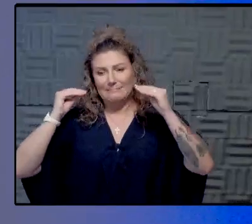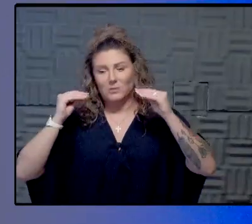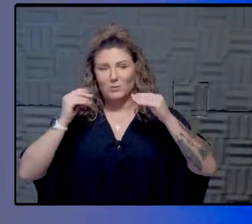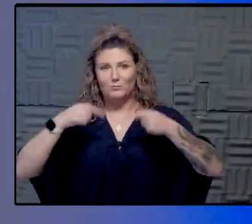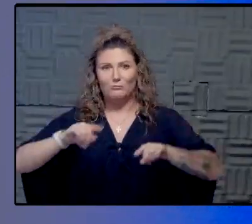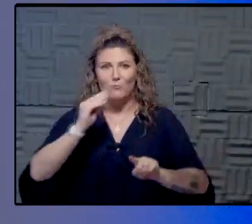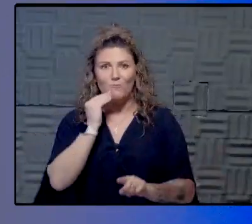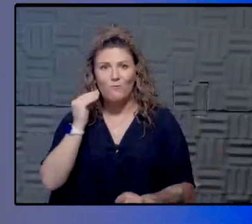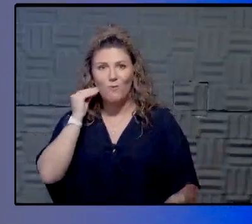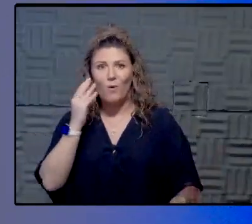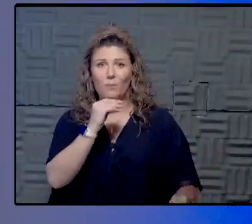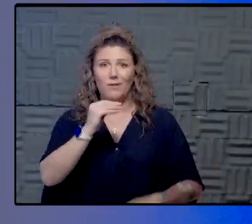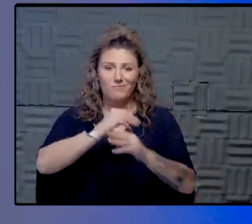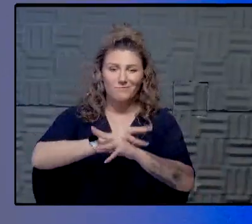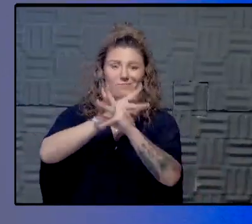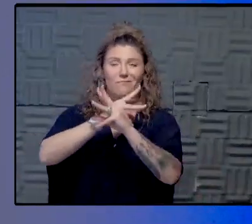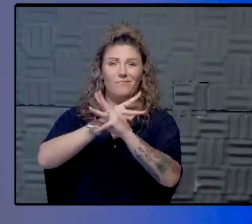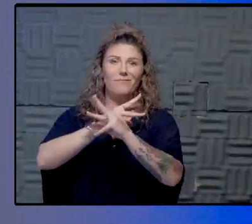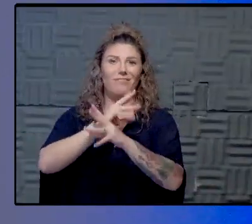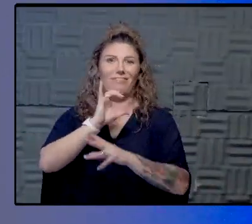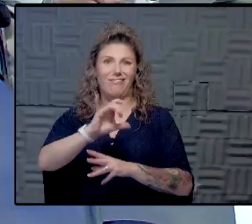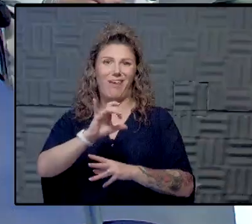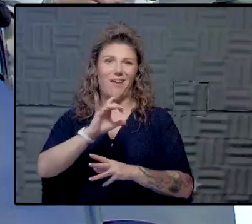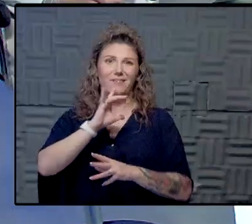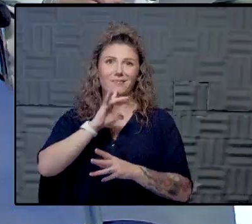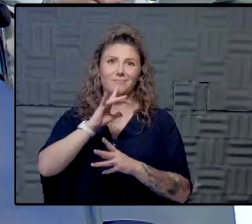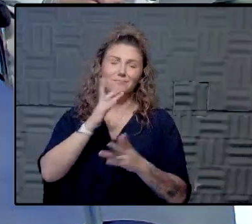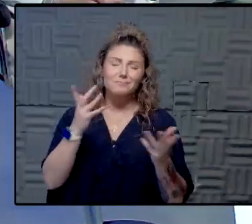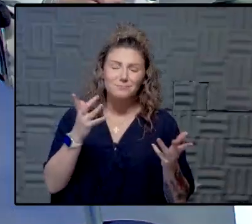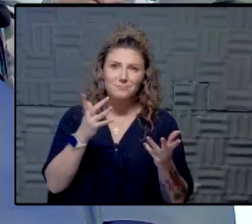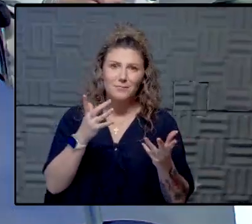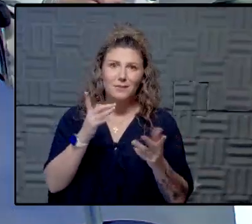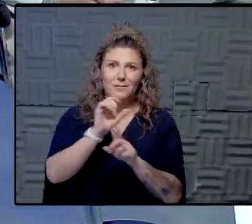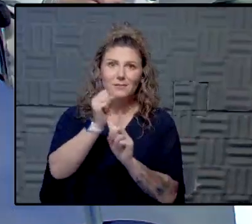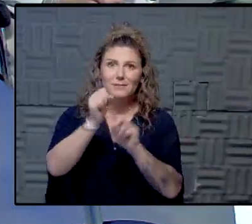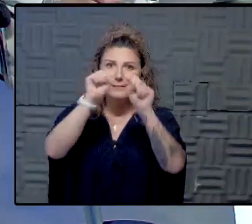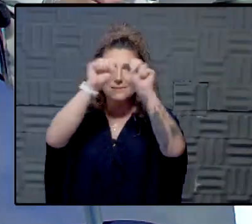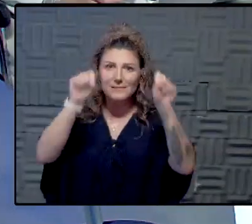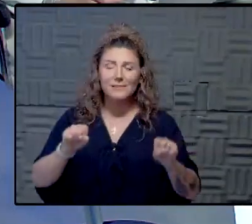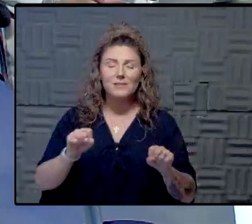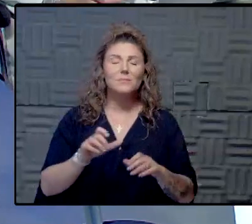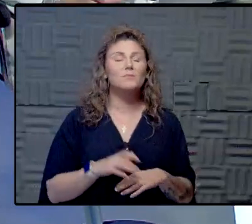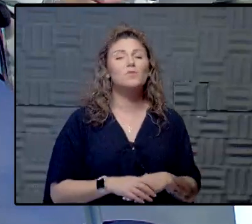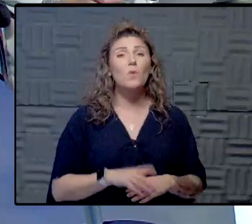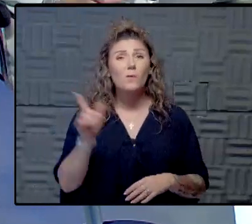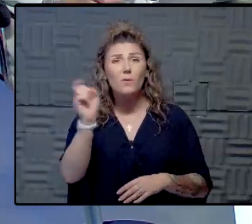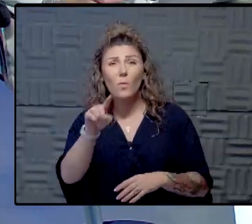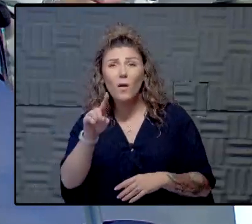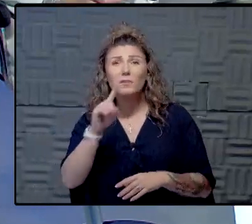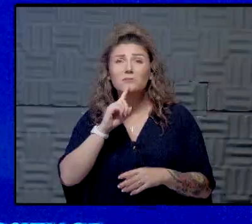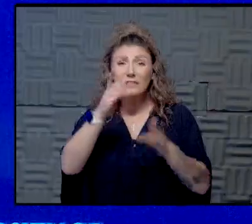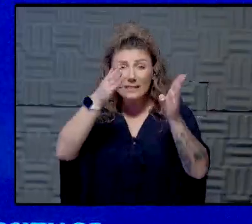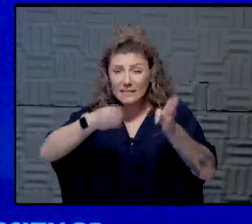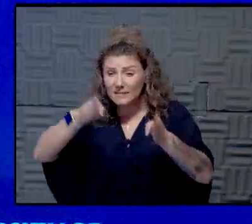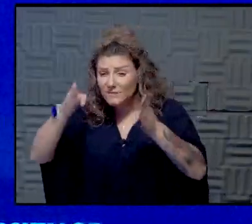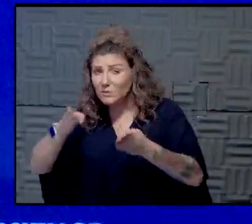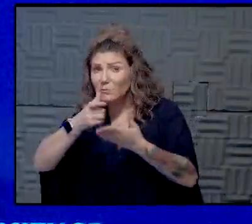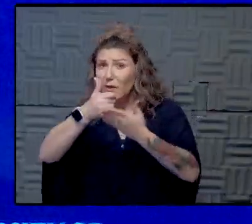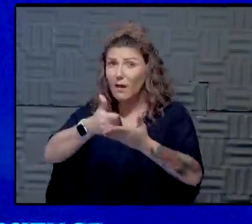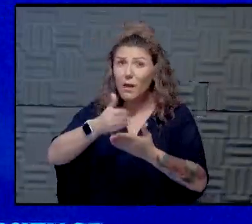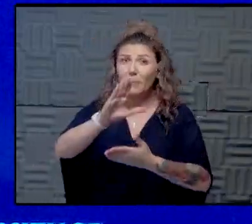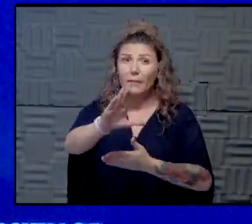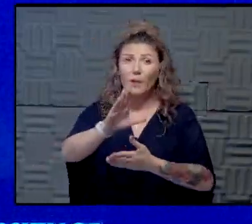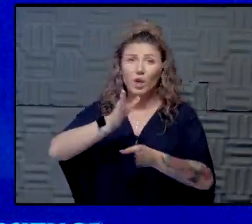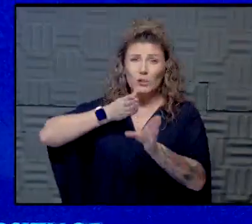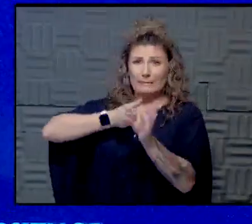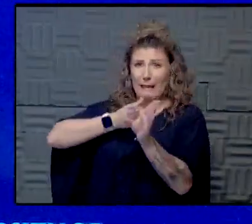home in a virtual environment. Yeah, and I don't understand if the question means individually, is it helping these children and their